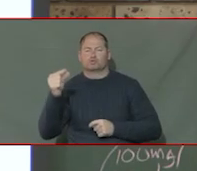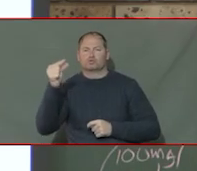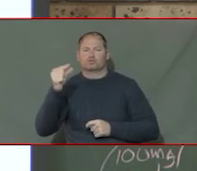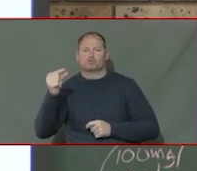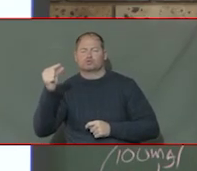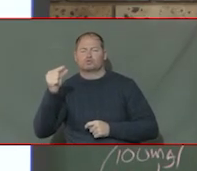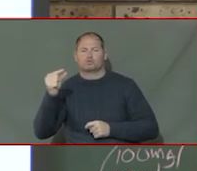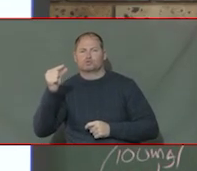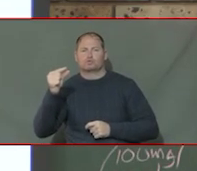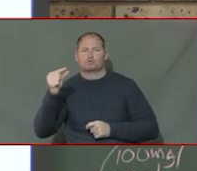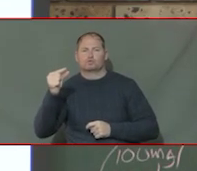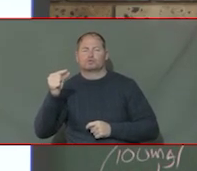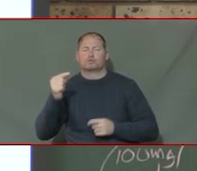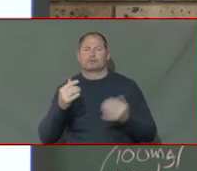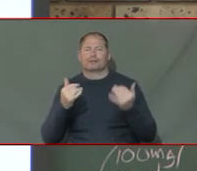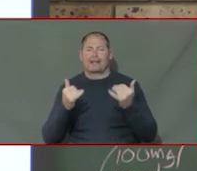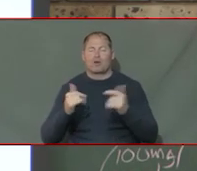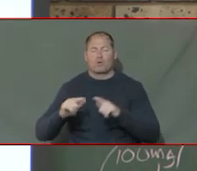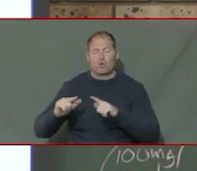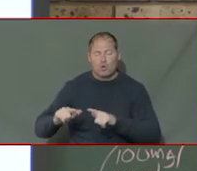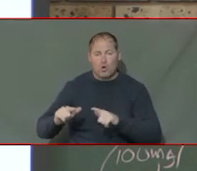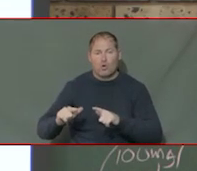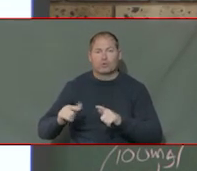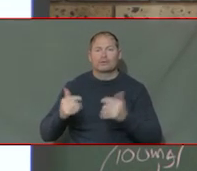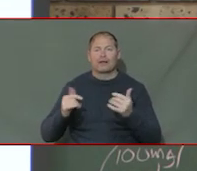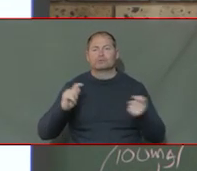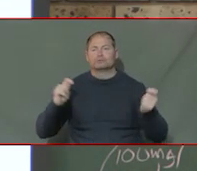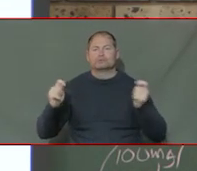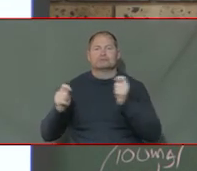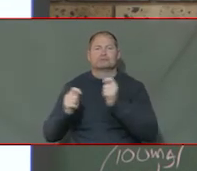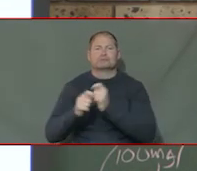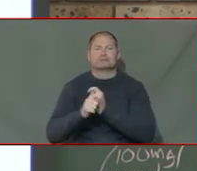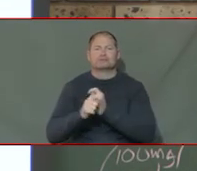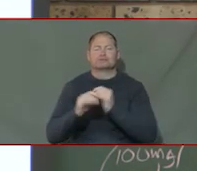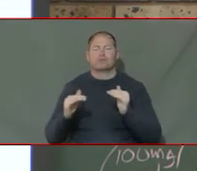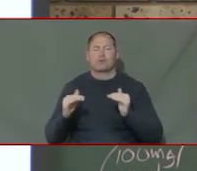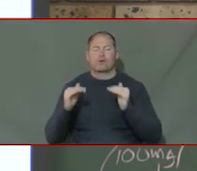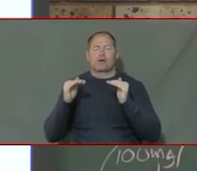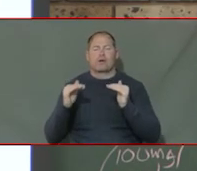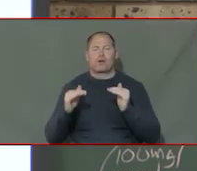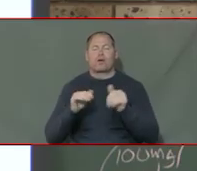again, pushing out more glucose into the blood. What about the body cells?